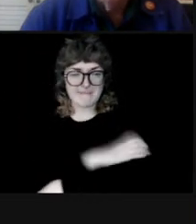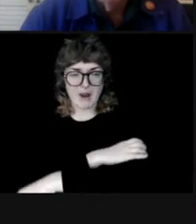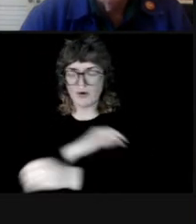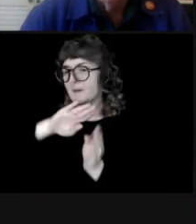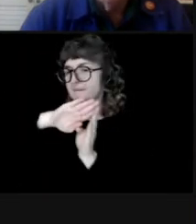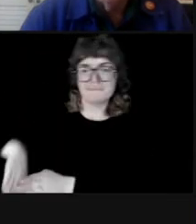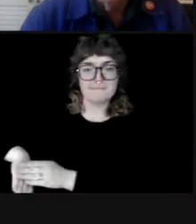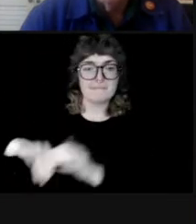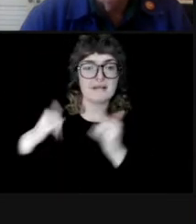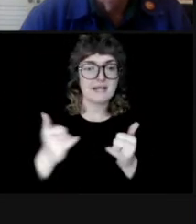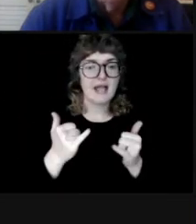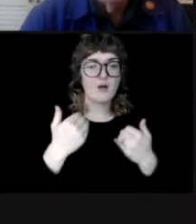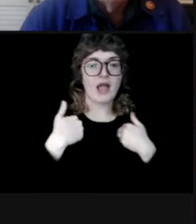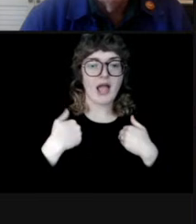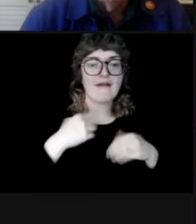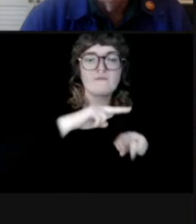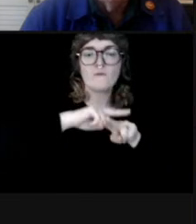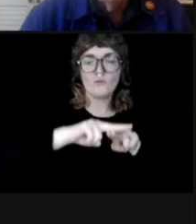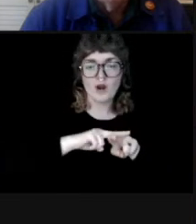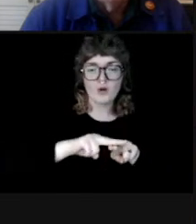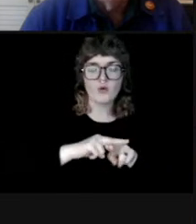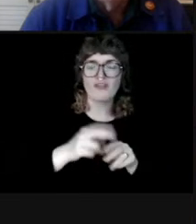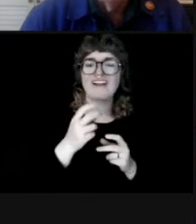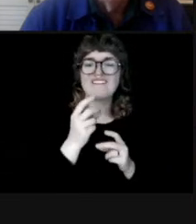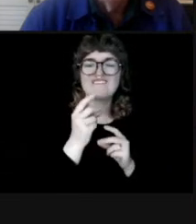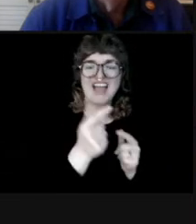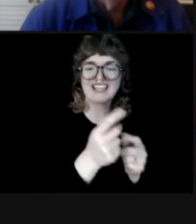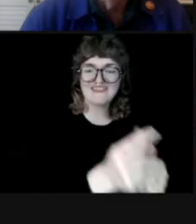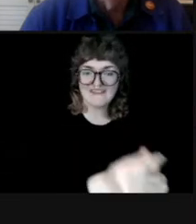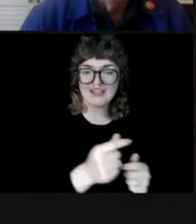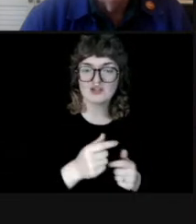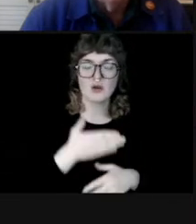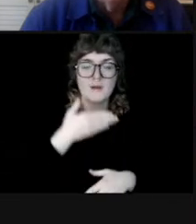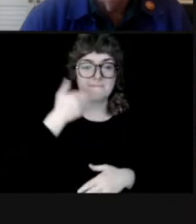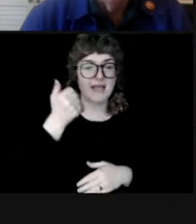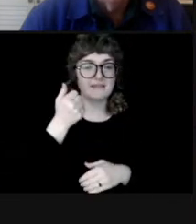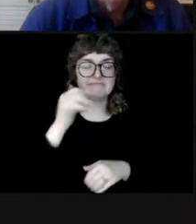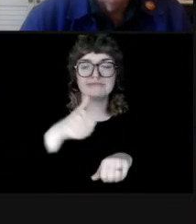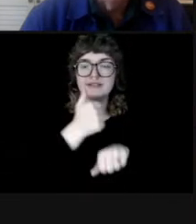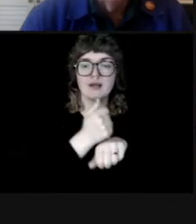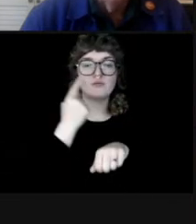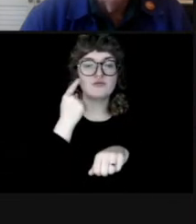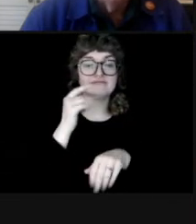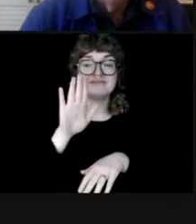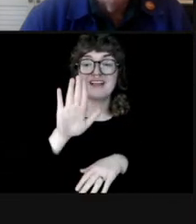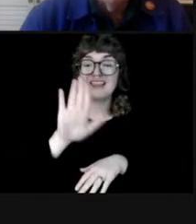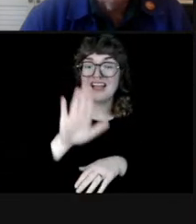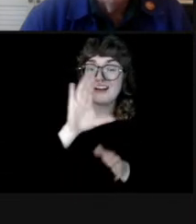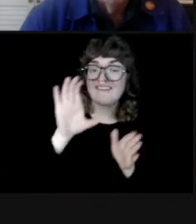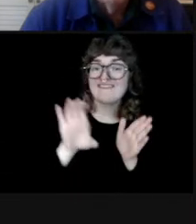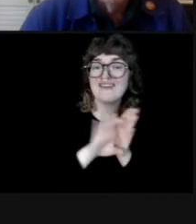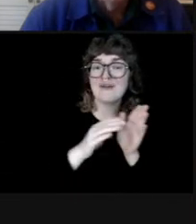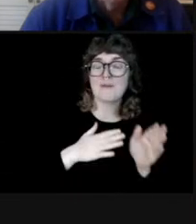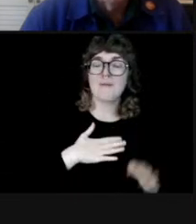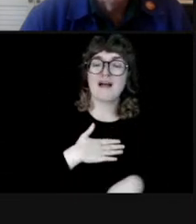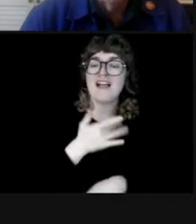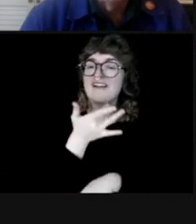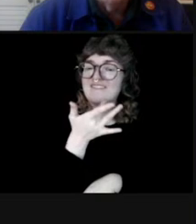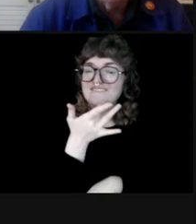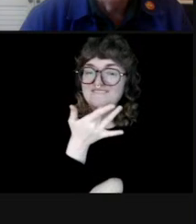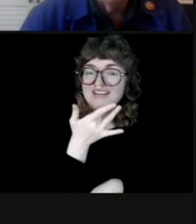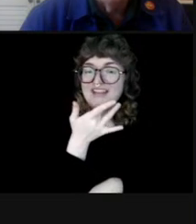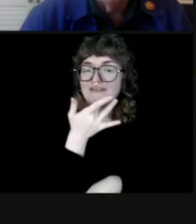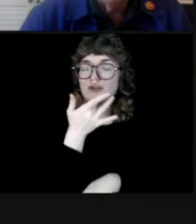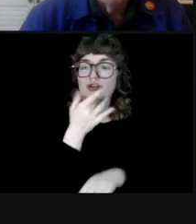opened the entire continent in only 50 years. This is one of my favorite photographs, and it recalls an excursion